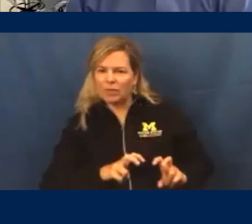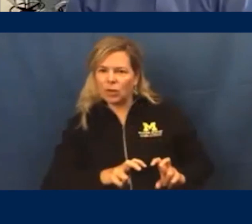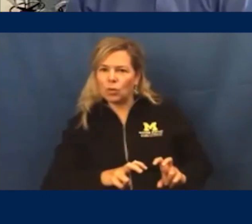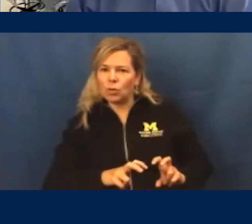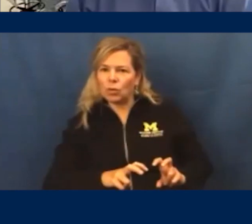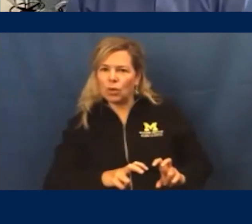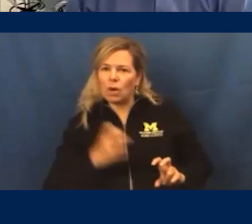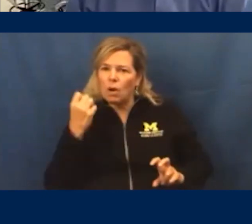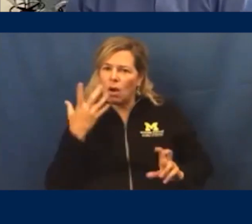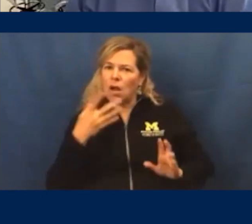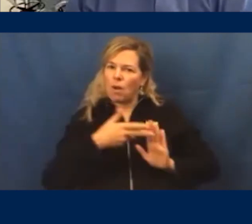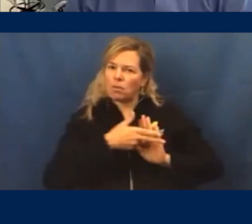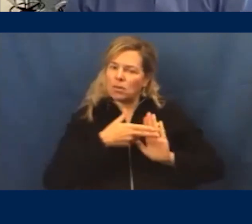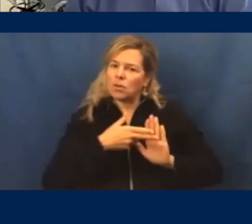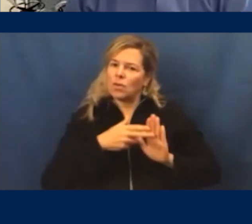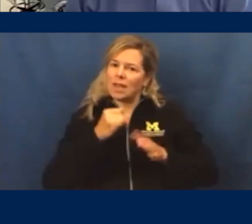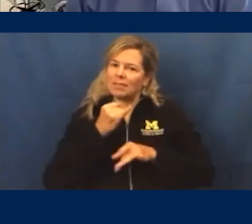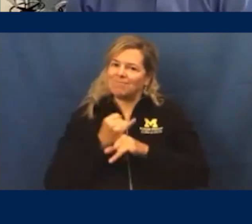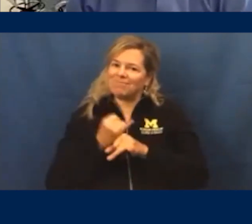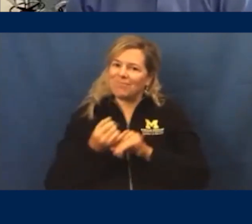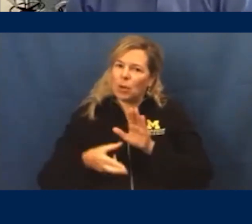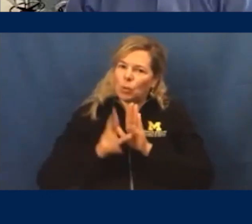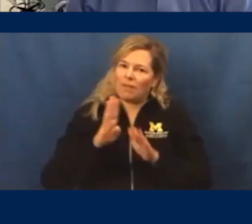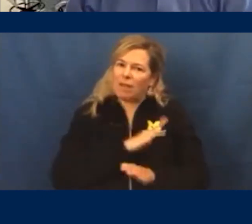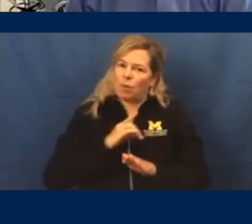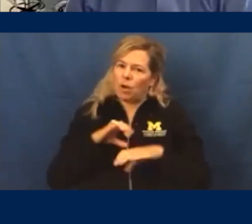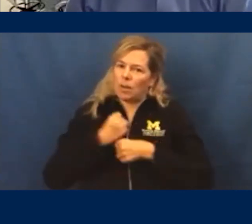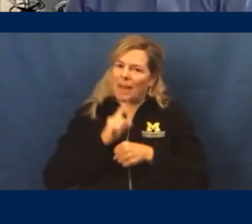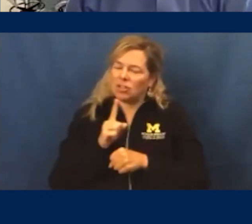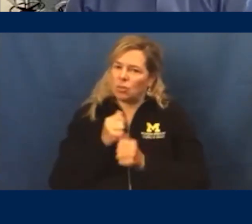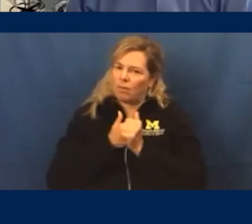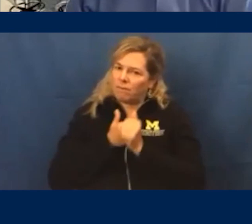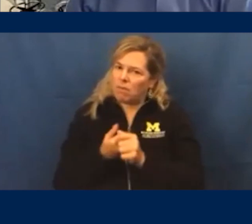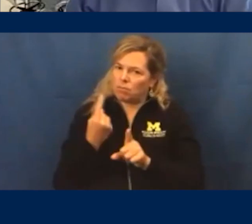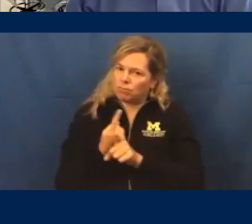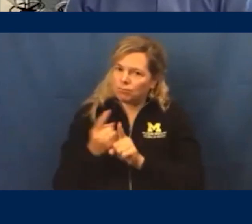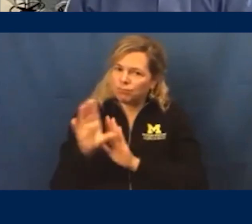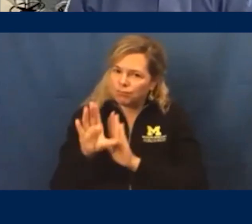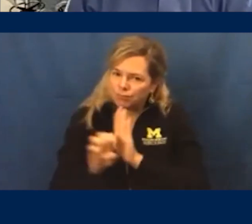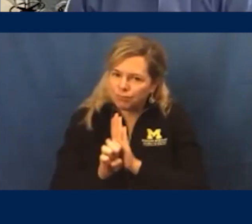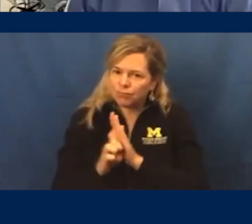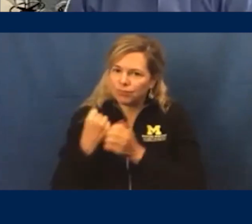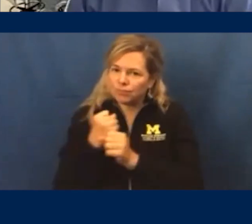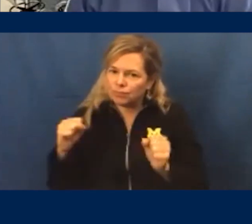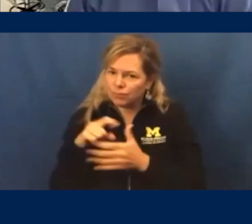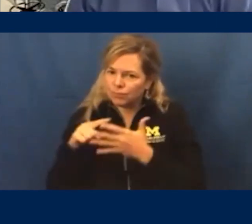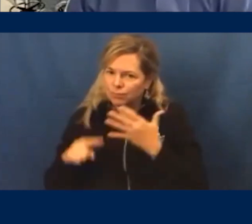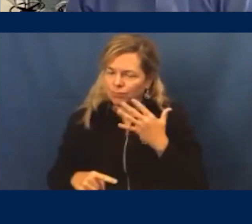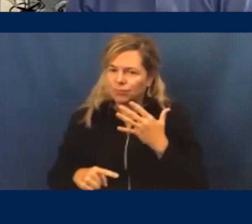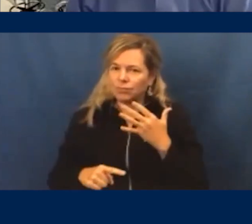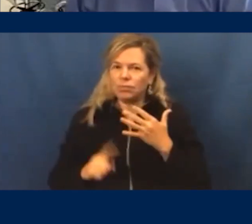Institutional Review Board, who makes sure that our studies are done ethically and safely. And given the importance of our research